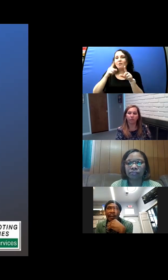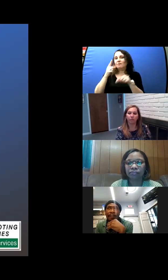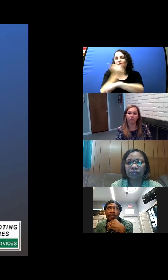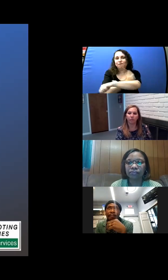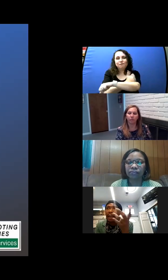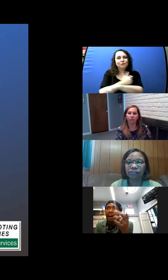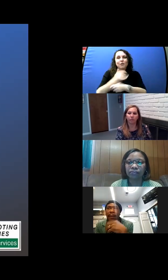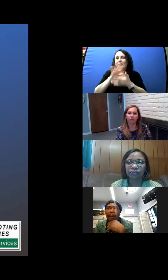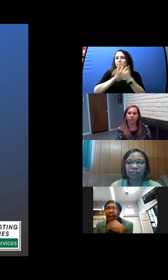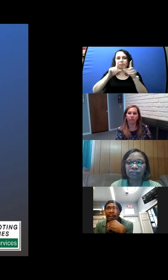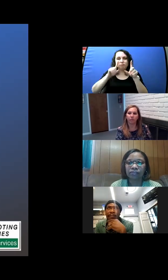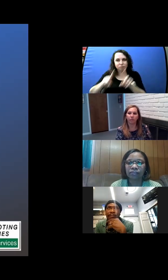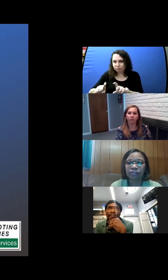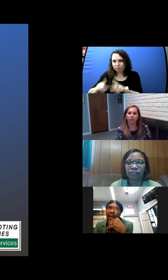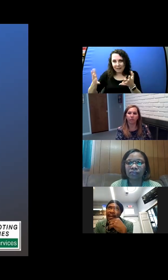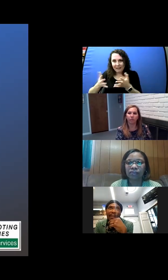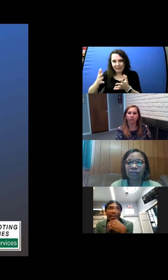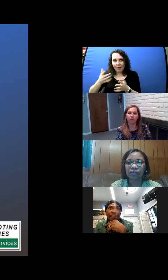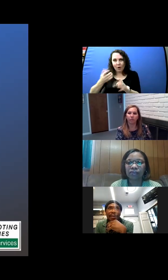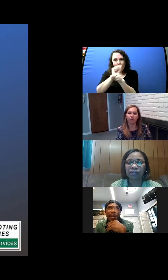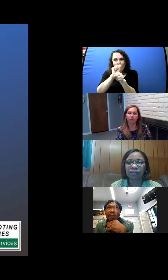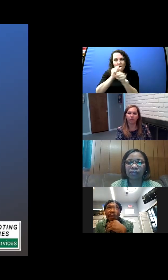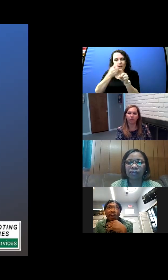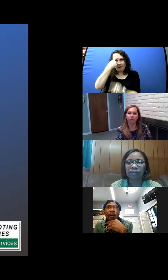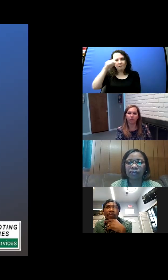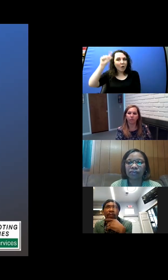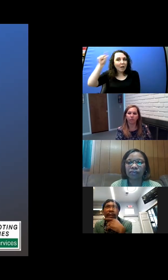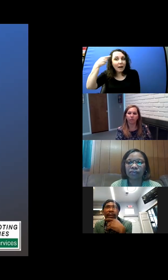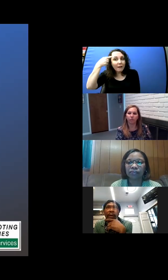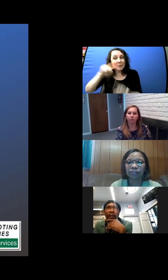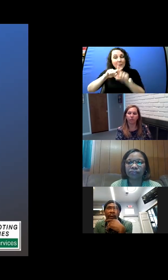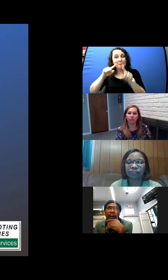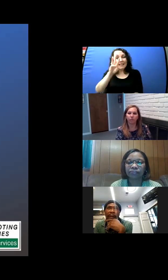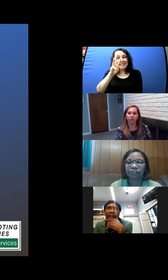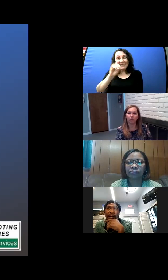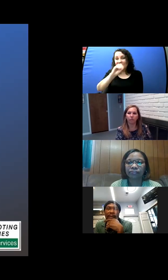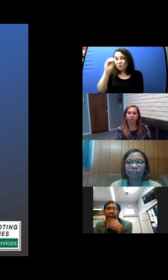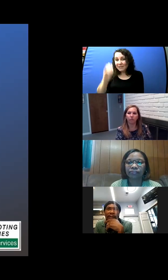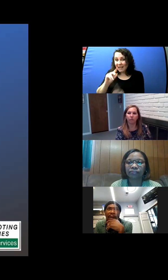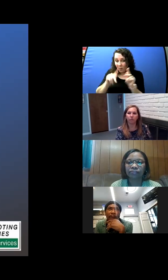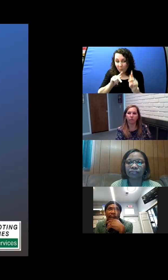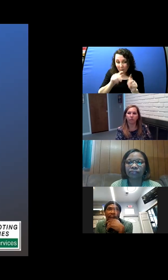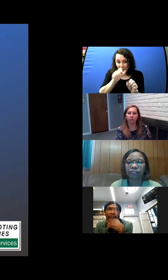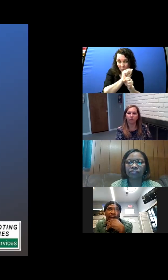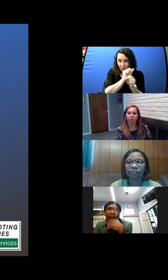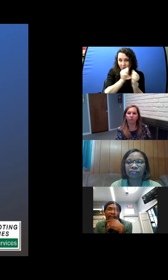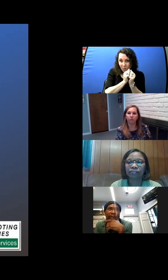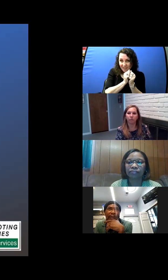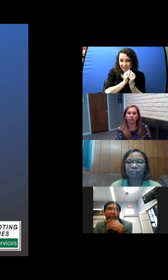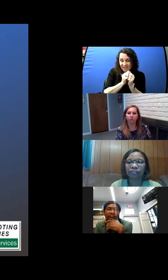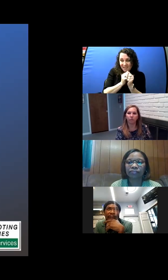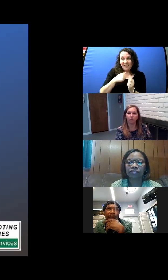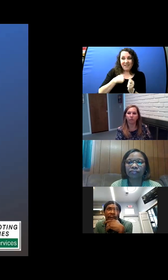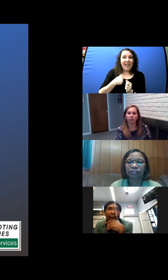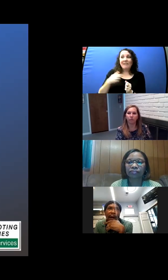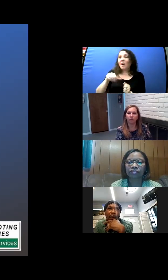and Mhm. but 60% of the people I worked with were on other types of drugs that were legal, like